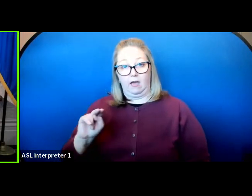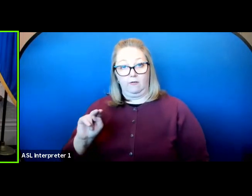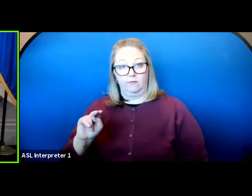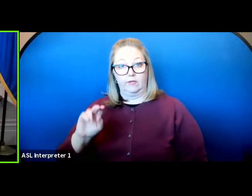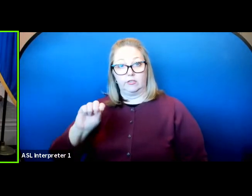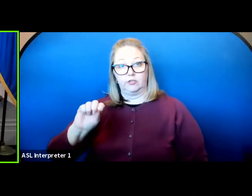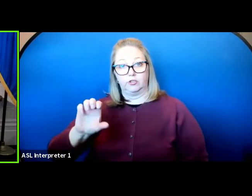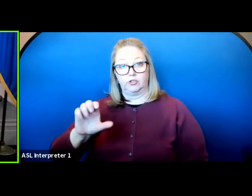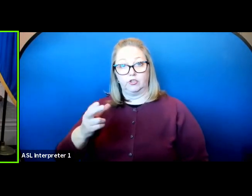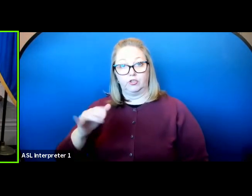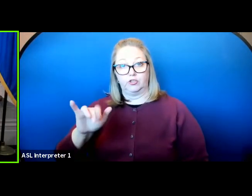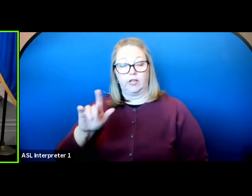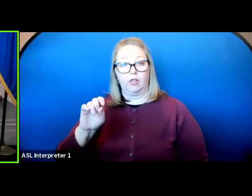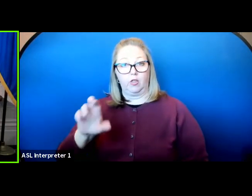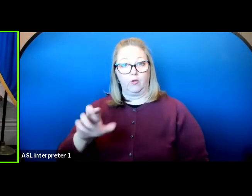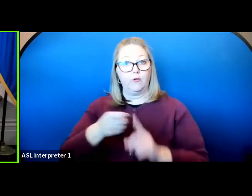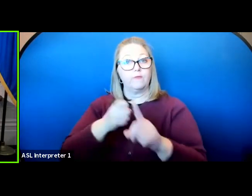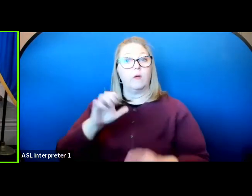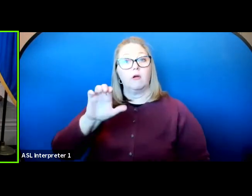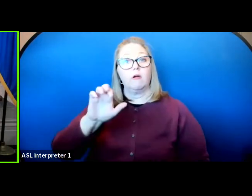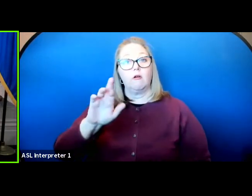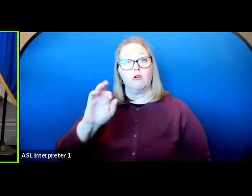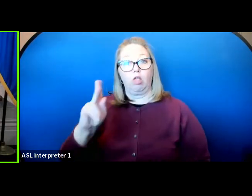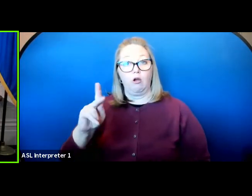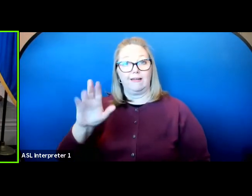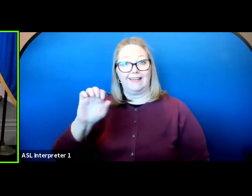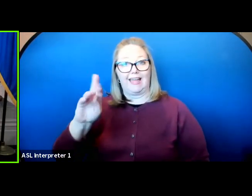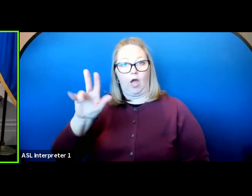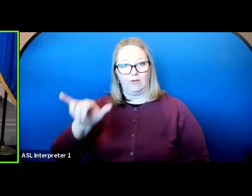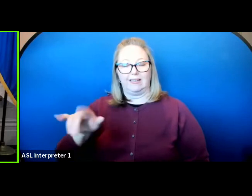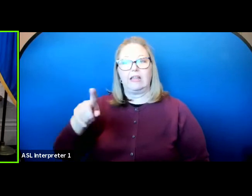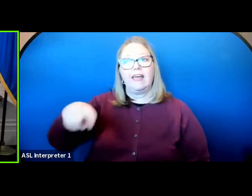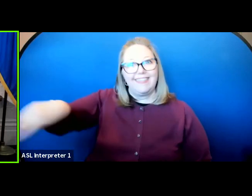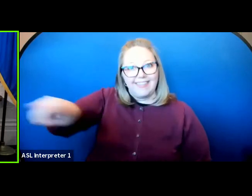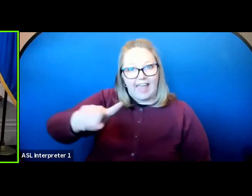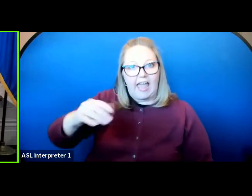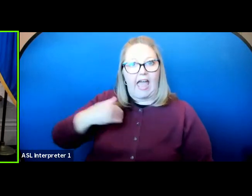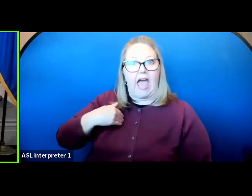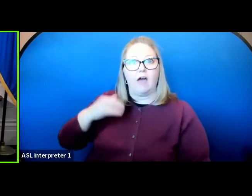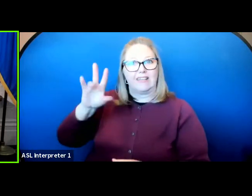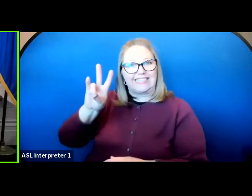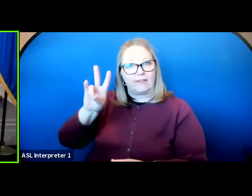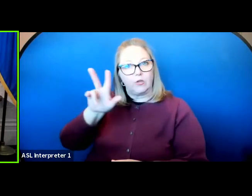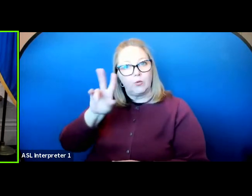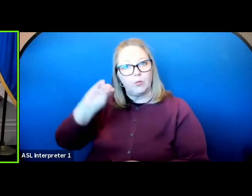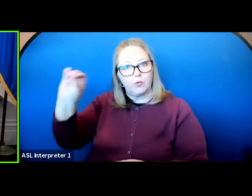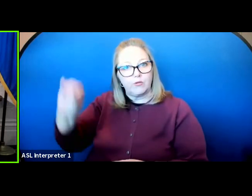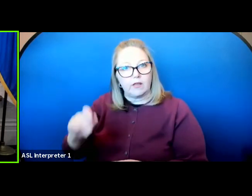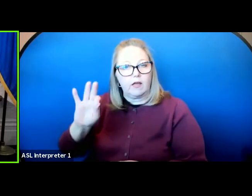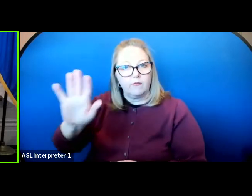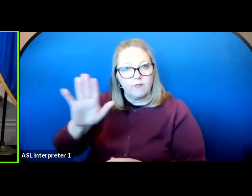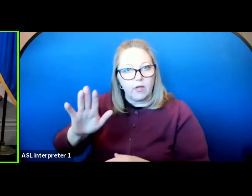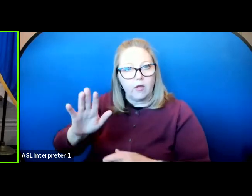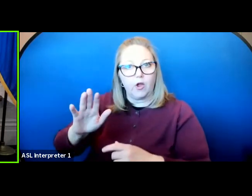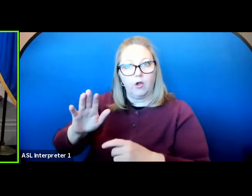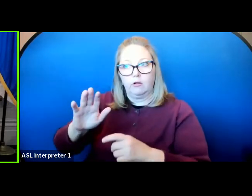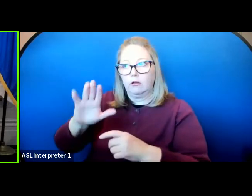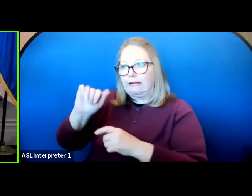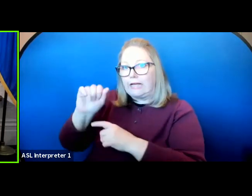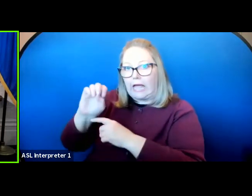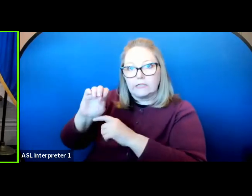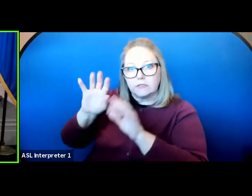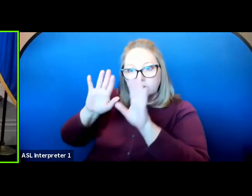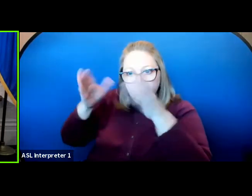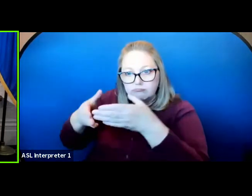For example, Clark County is working on a process to pre-qualify tenants and landlords for rental assistance, so by the time